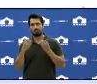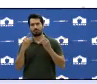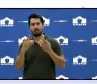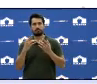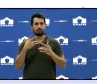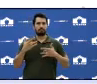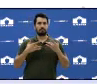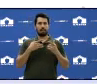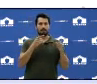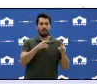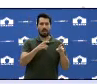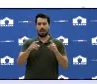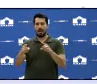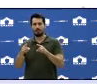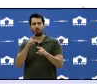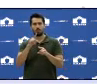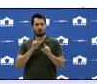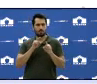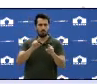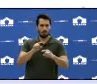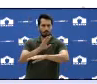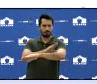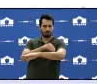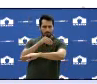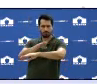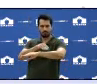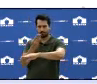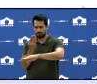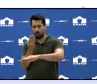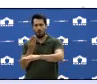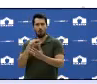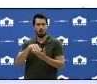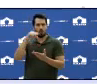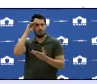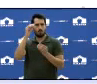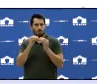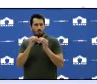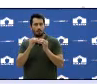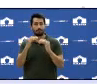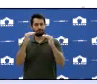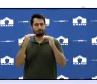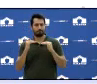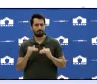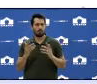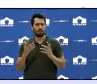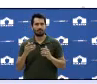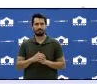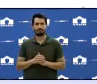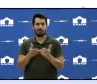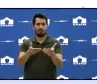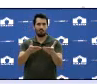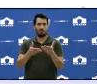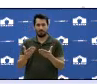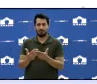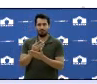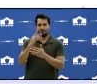in the district, and come check it out. Okay, next item on our agenda is the welcome of our